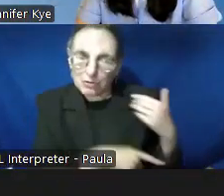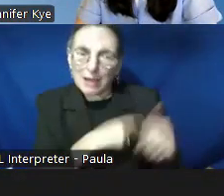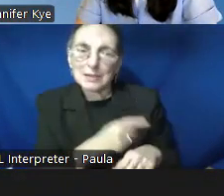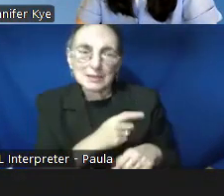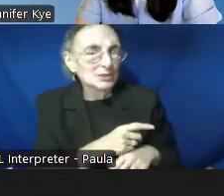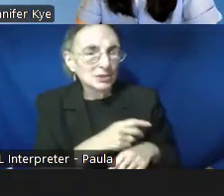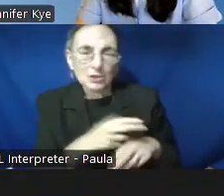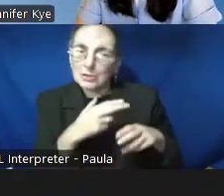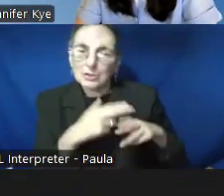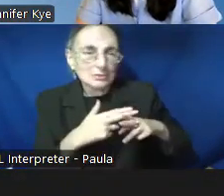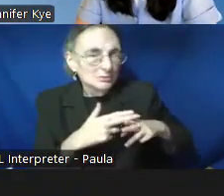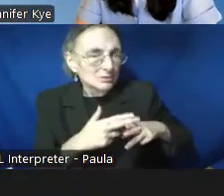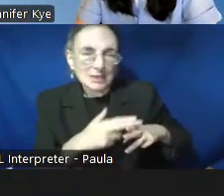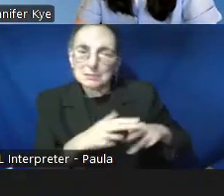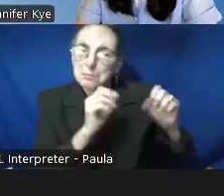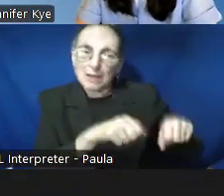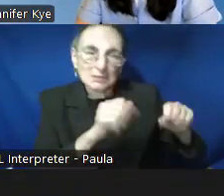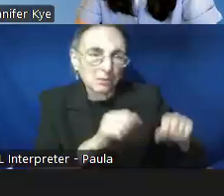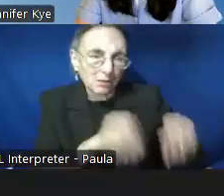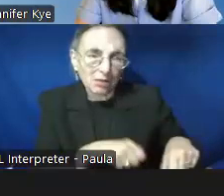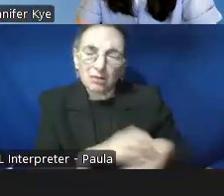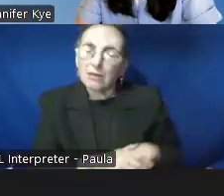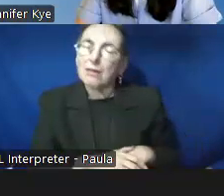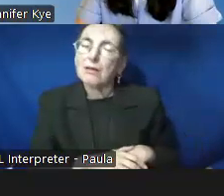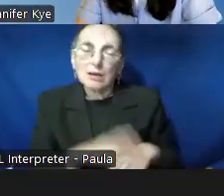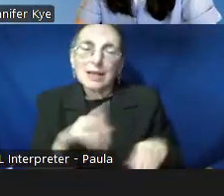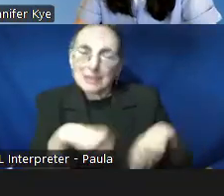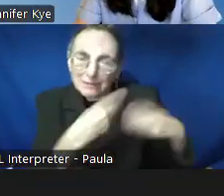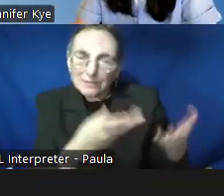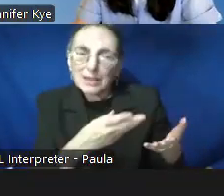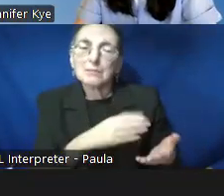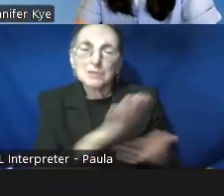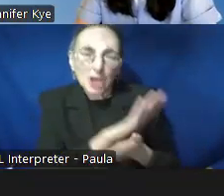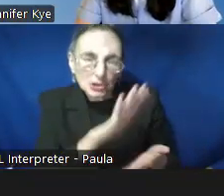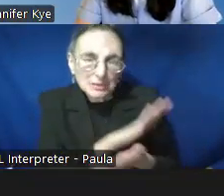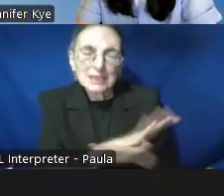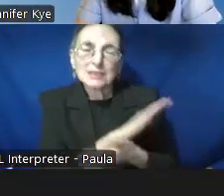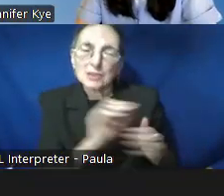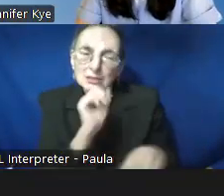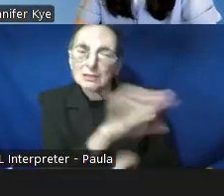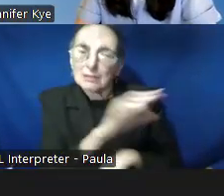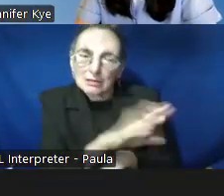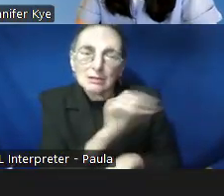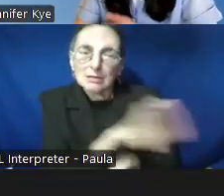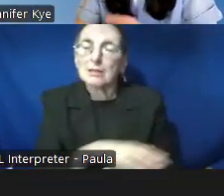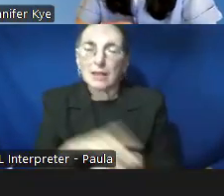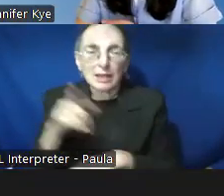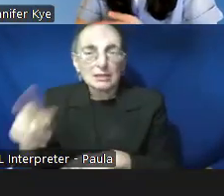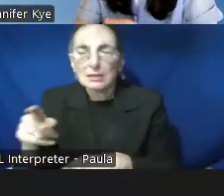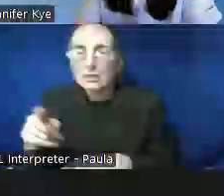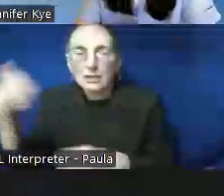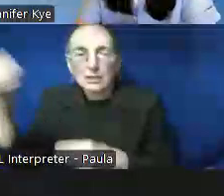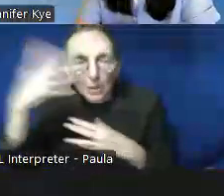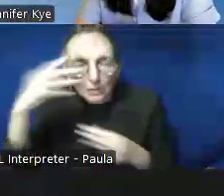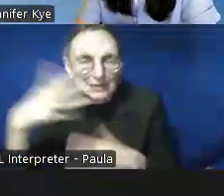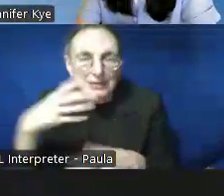send documentation about a case, so things like notices and communications with landlords, emails,